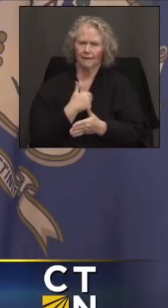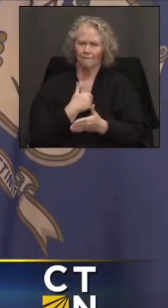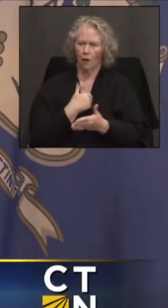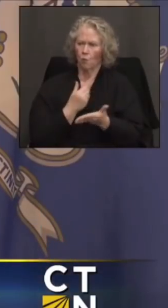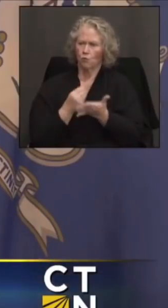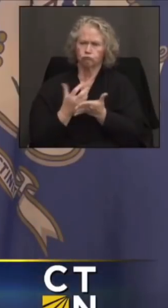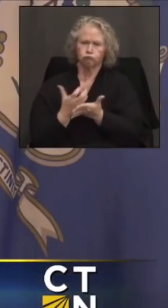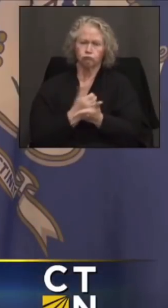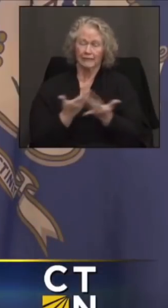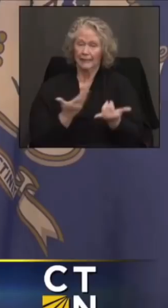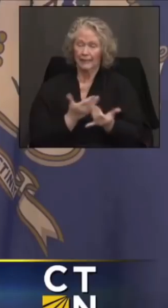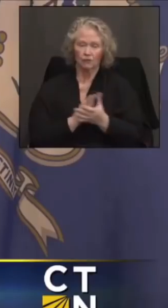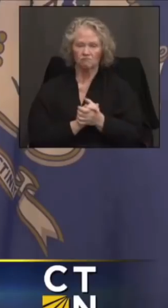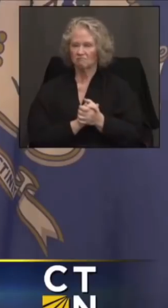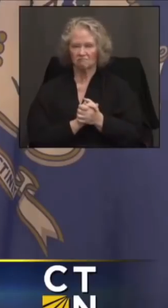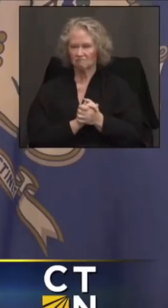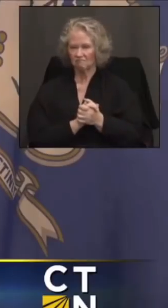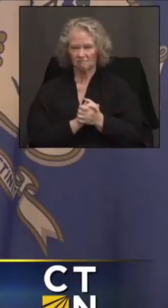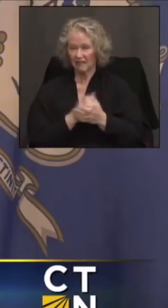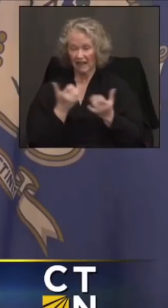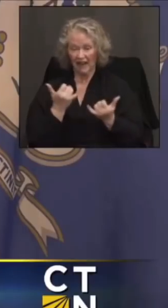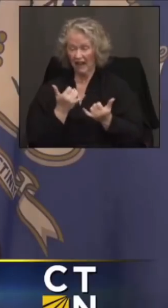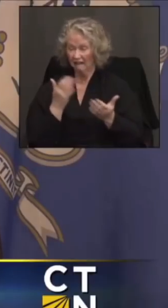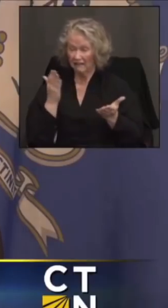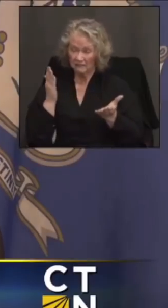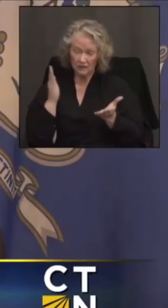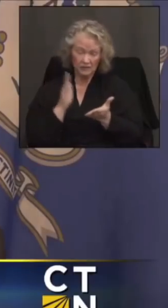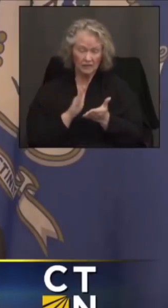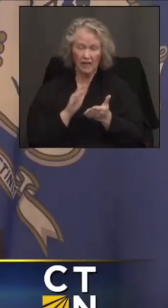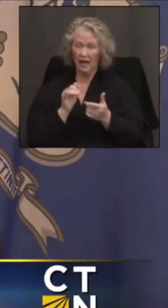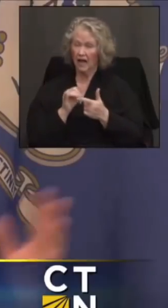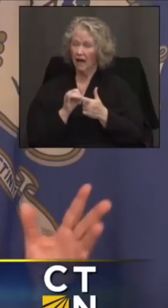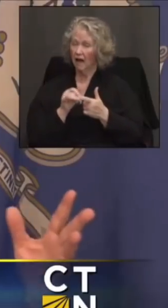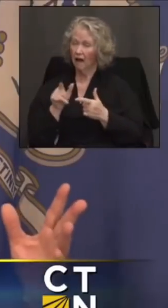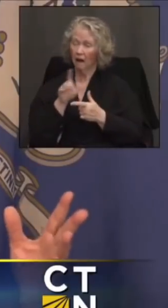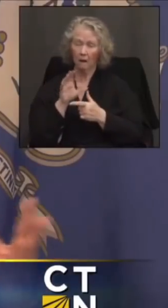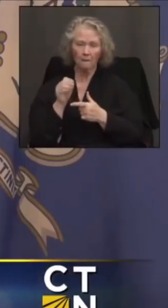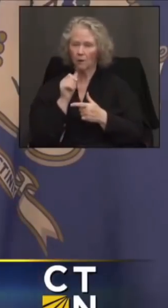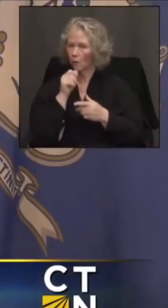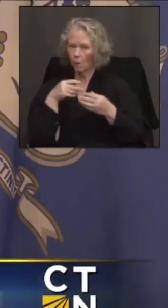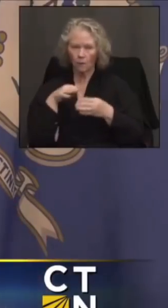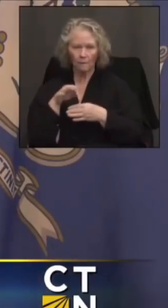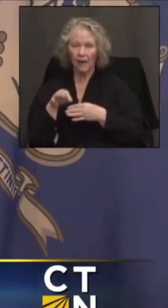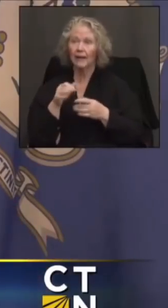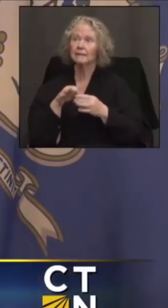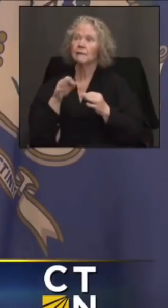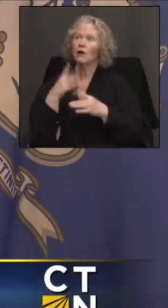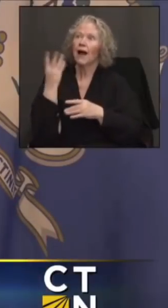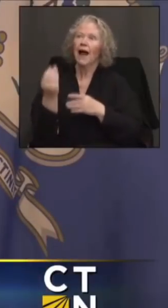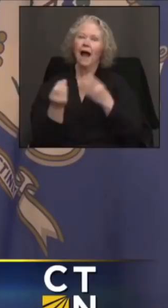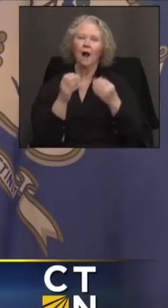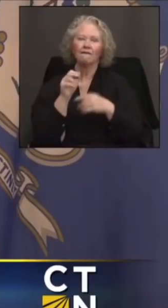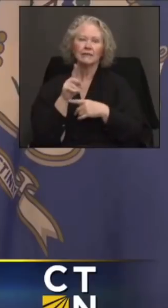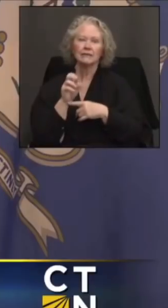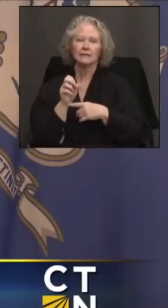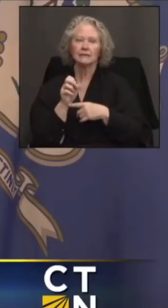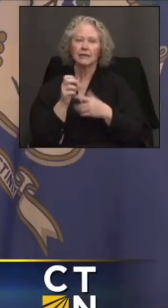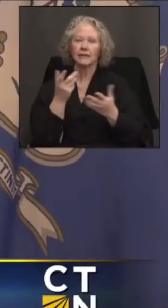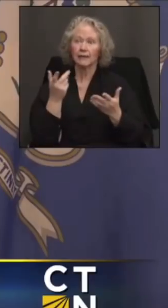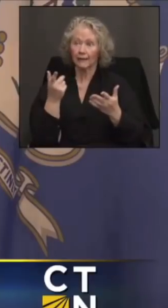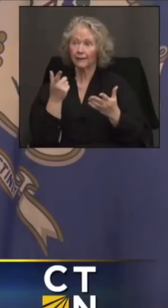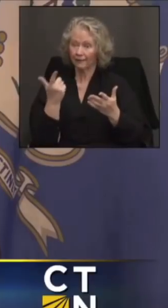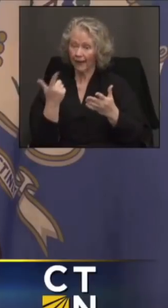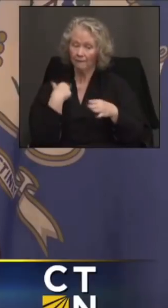Connecticut. Now, very few companies pay it, and certainly not those big digital out-of-state companies that are here virtually, but not